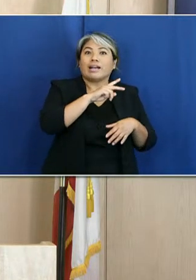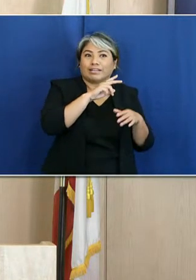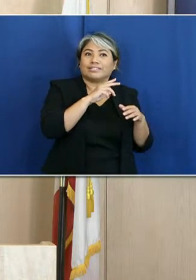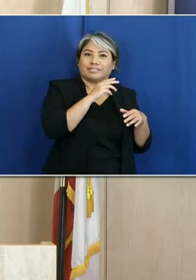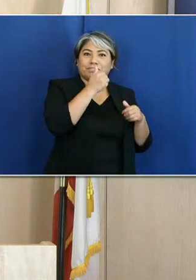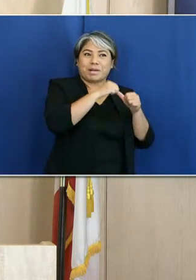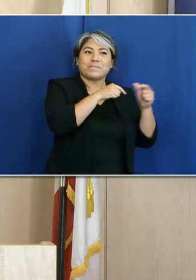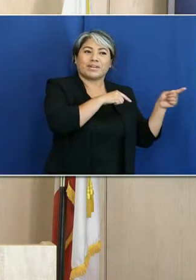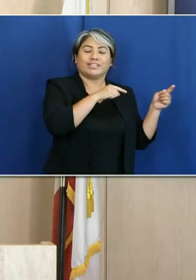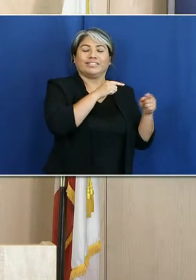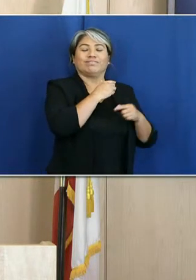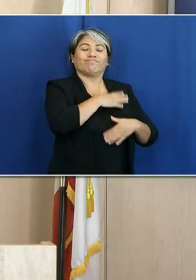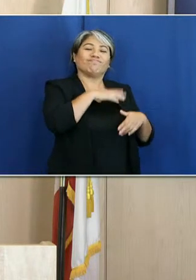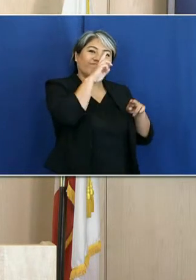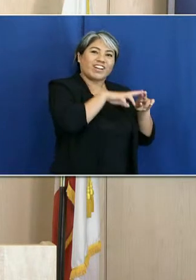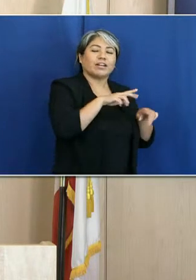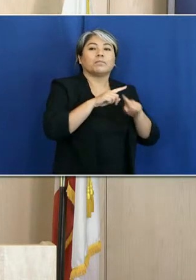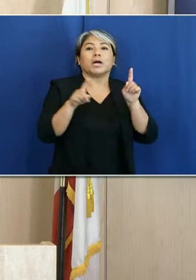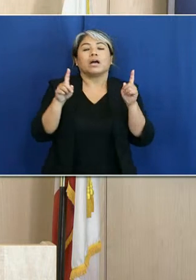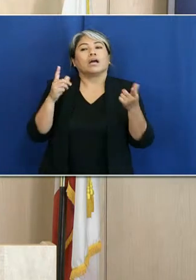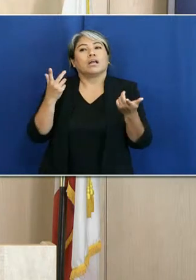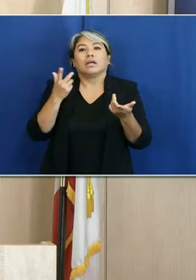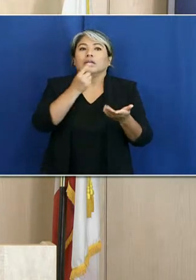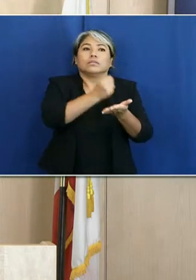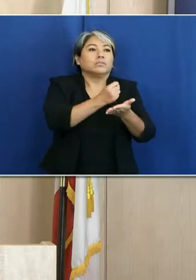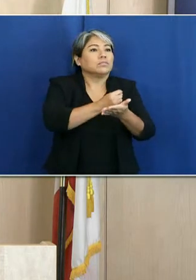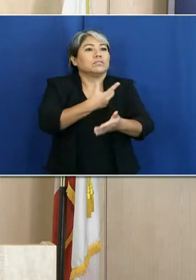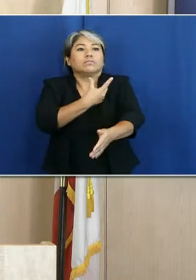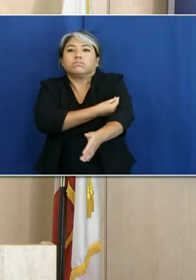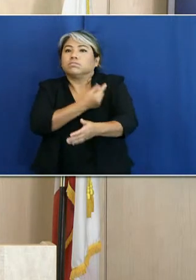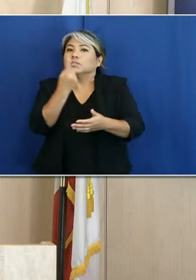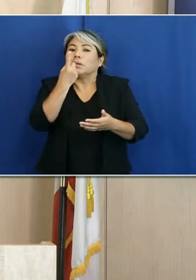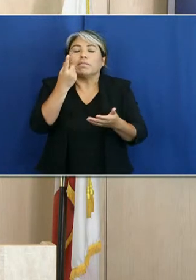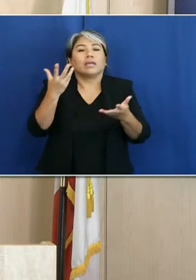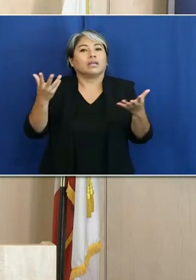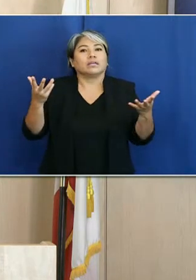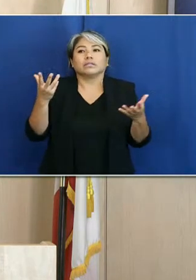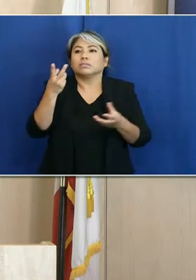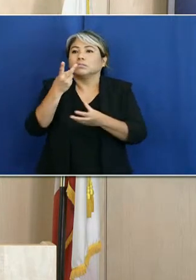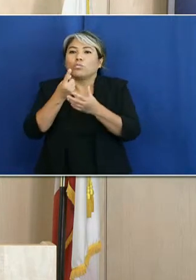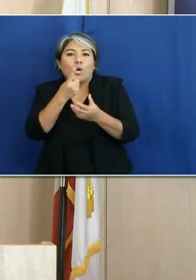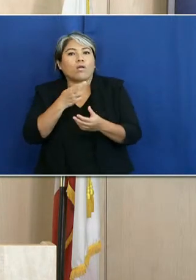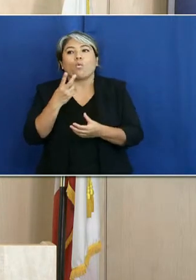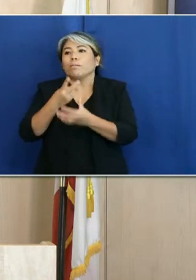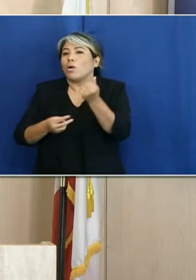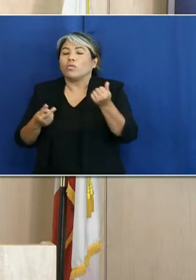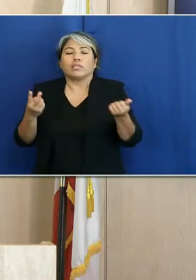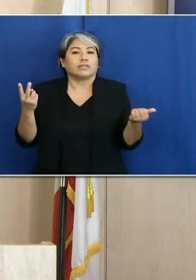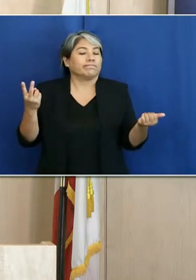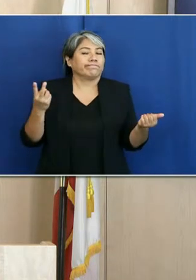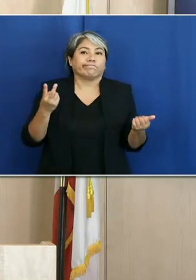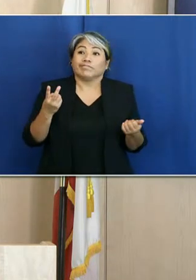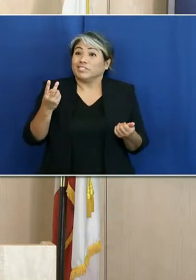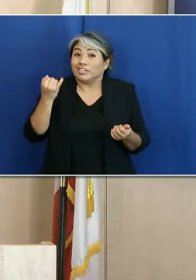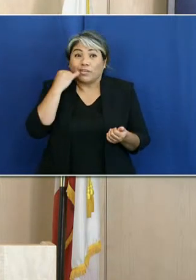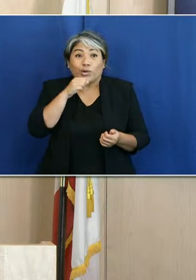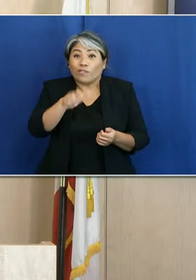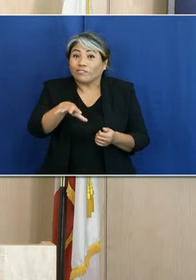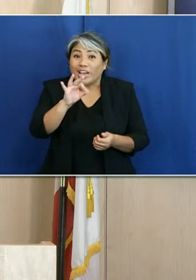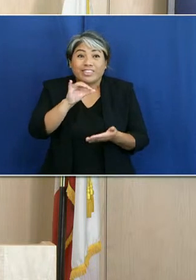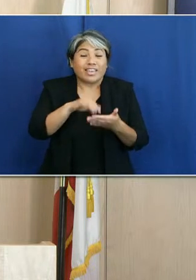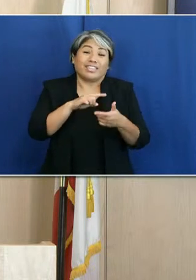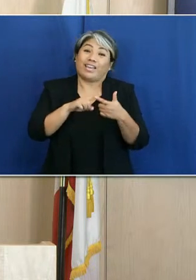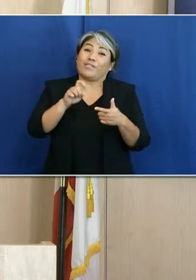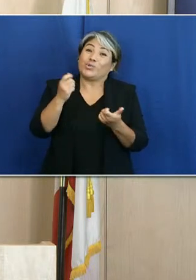that vaccine or therapeutic treatment or some combination of one or the other, we're going to be in this state. And so I think as we hit